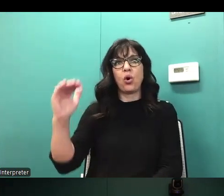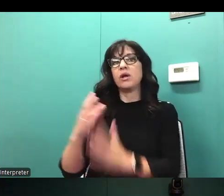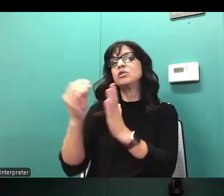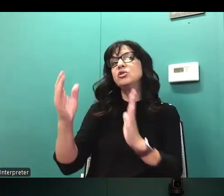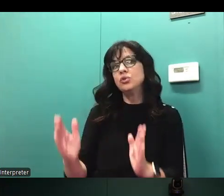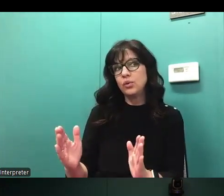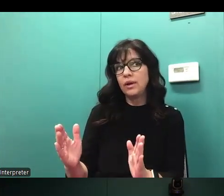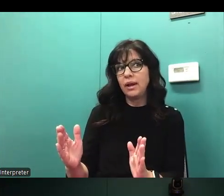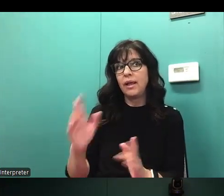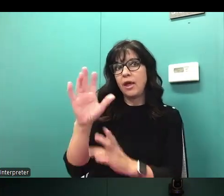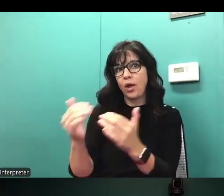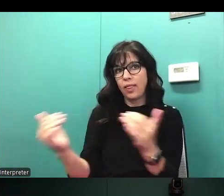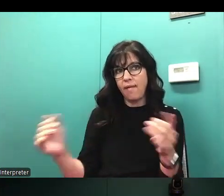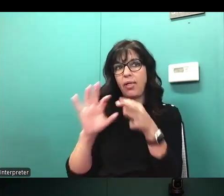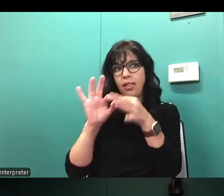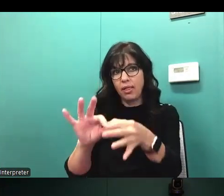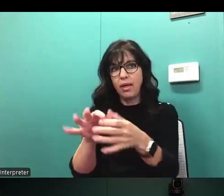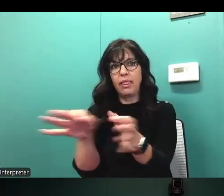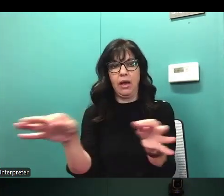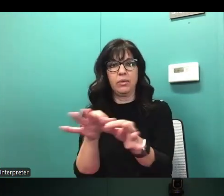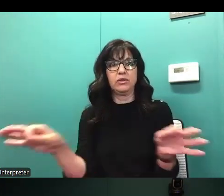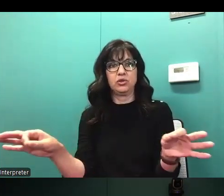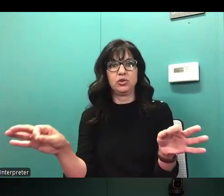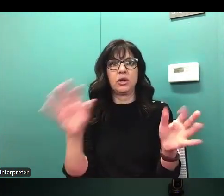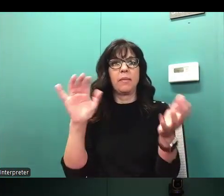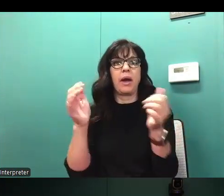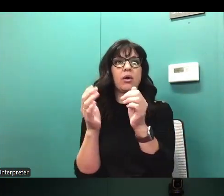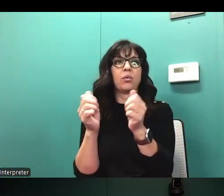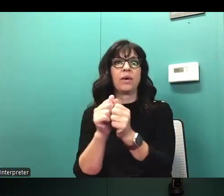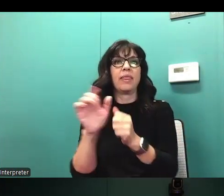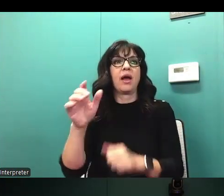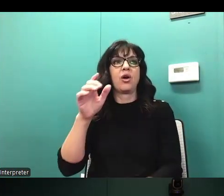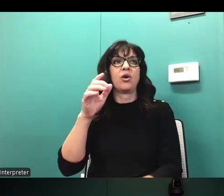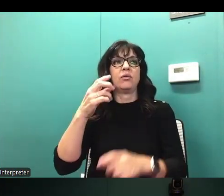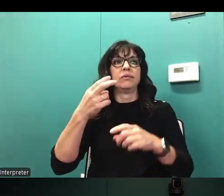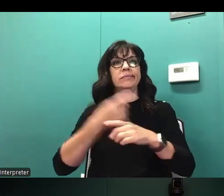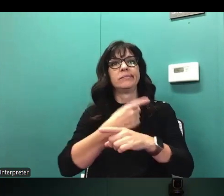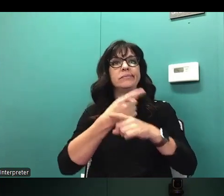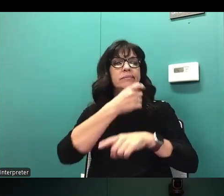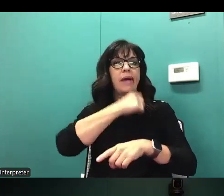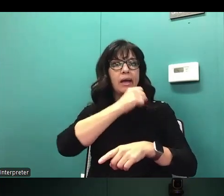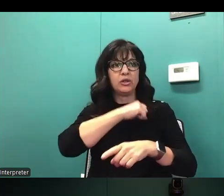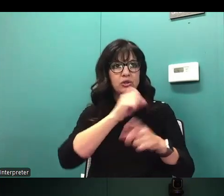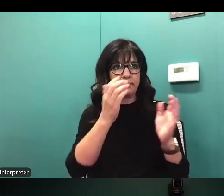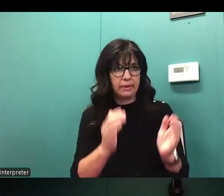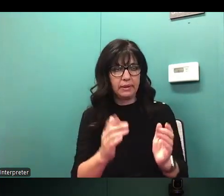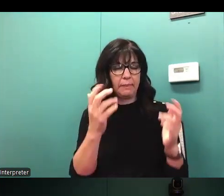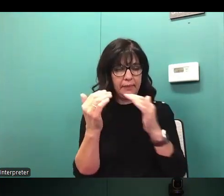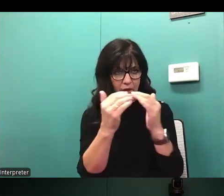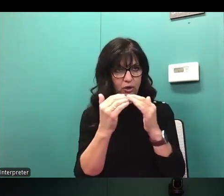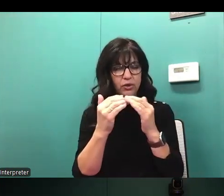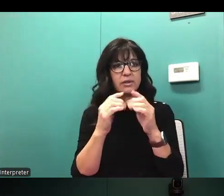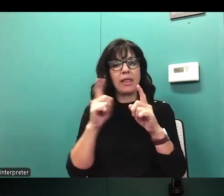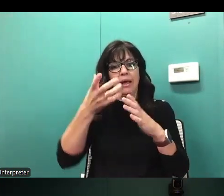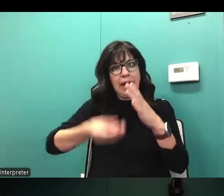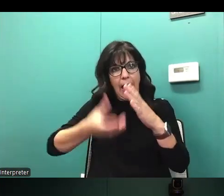student is at with language skills compared to their age and what kinds of things and looking for those gaps that you can really work on,